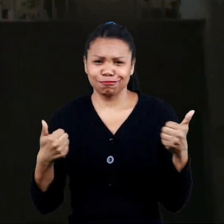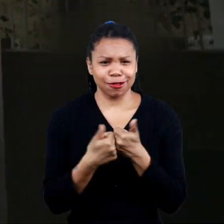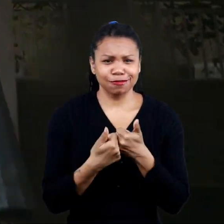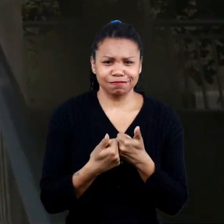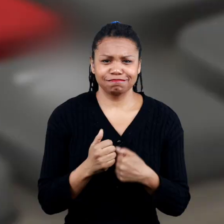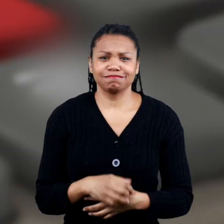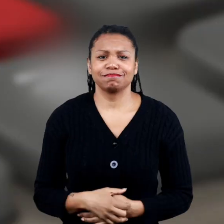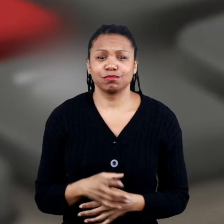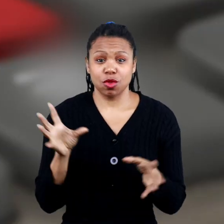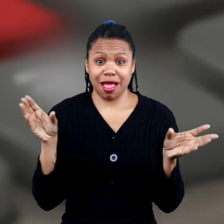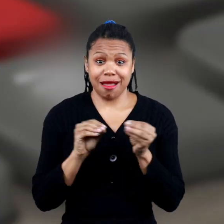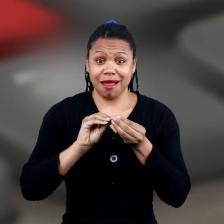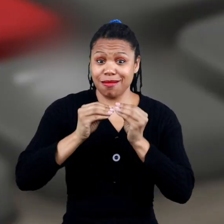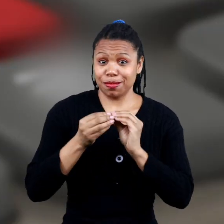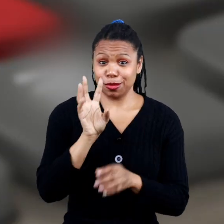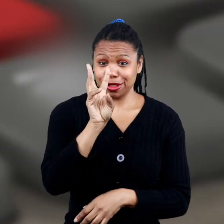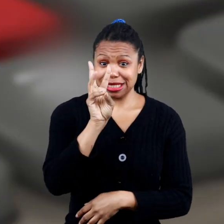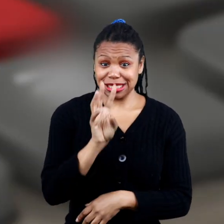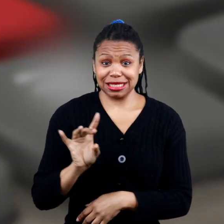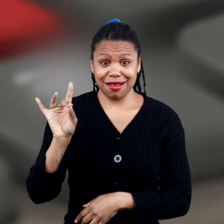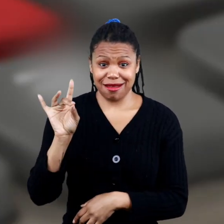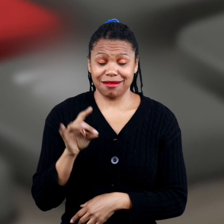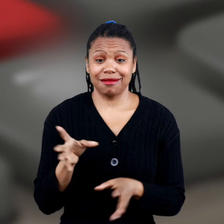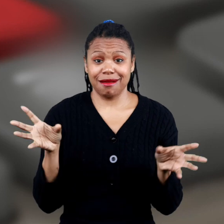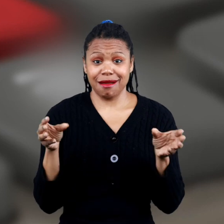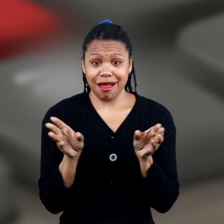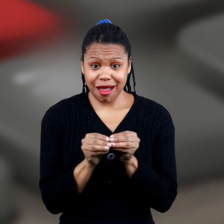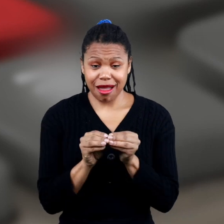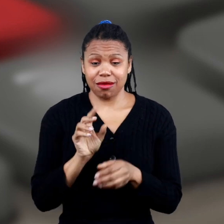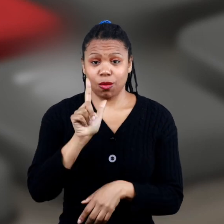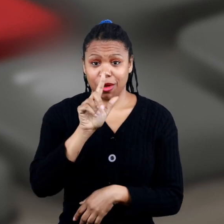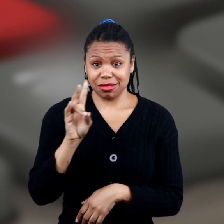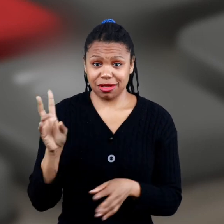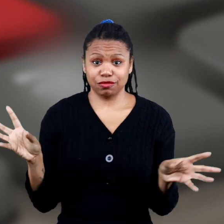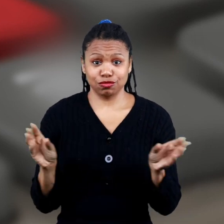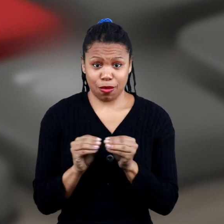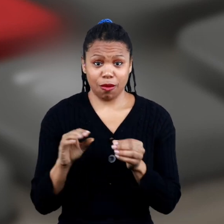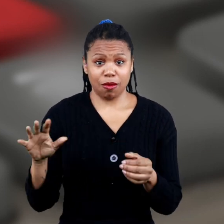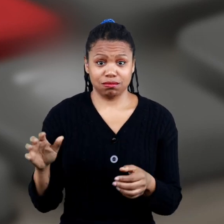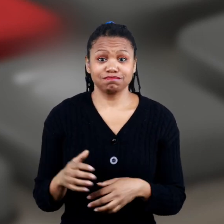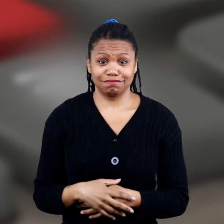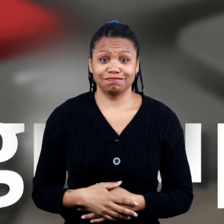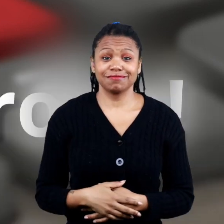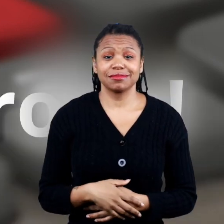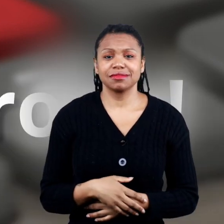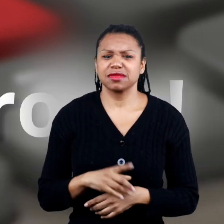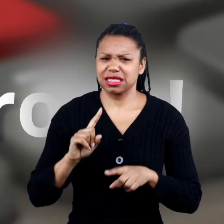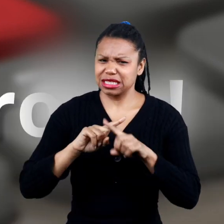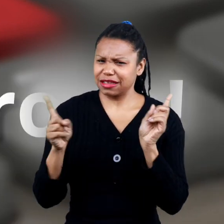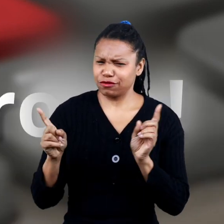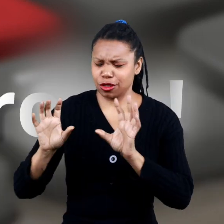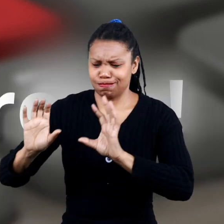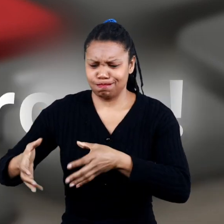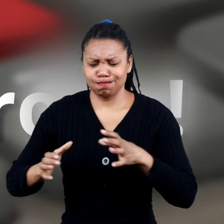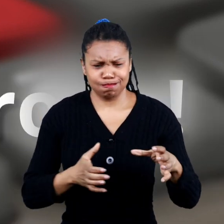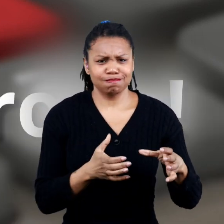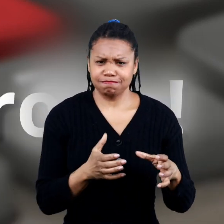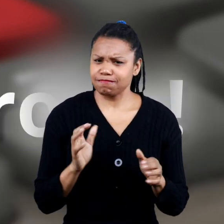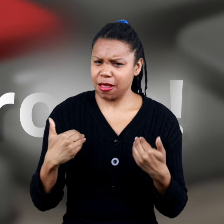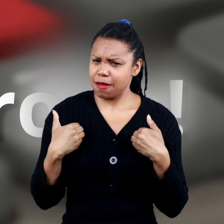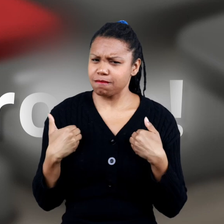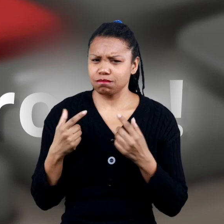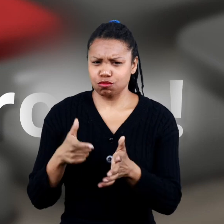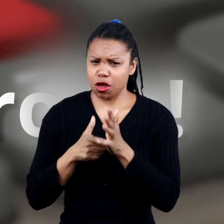step things up. Let's say you want to add the number sixty-eight and the number twenty-seven together. That would definitely require some